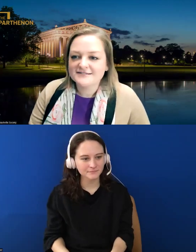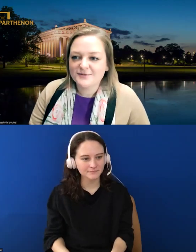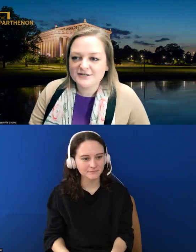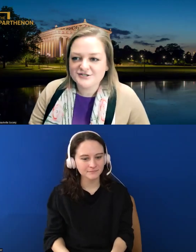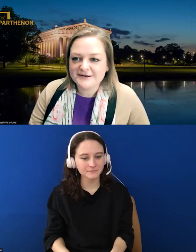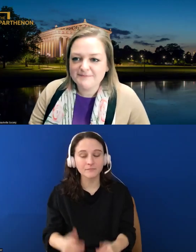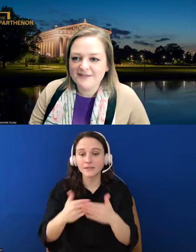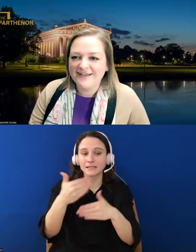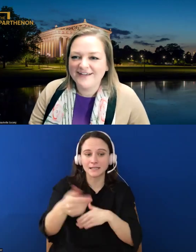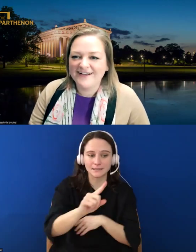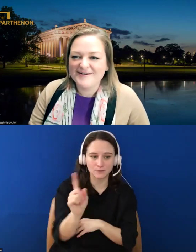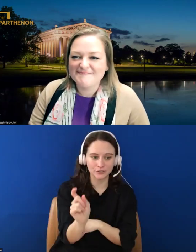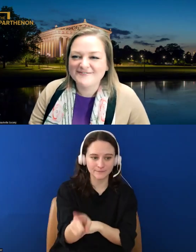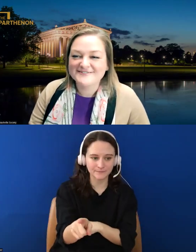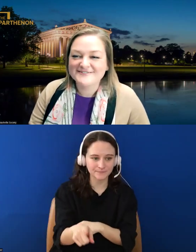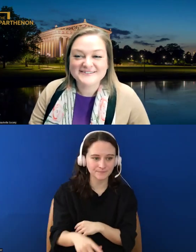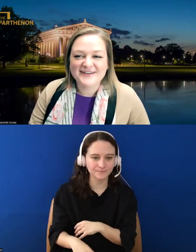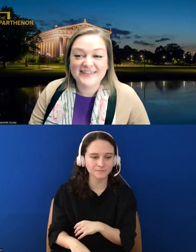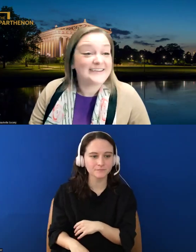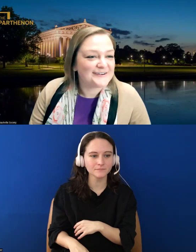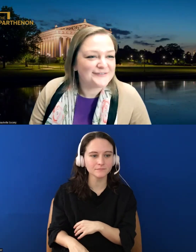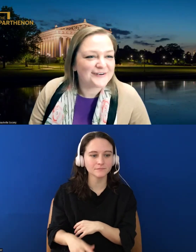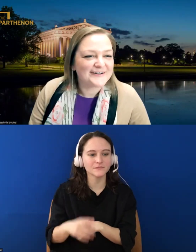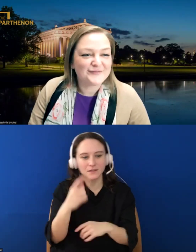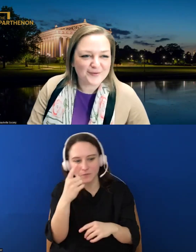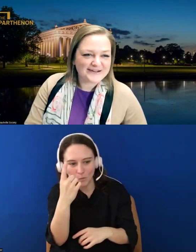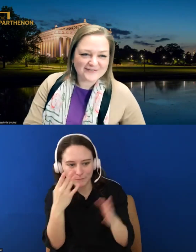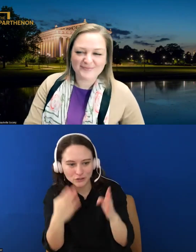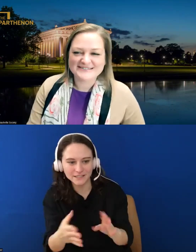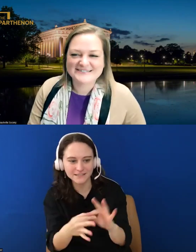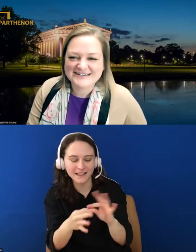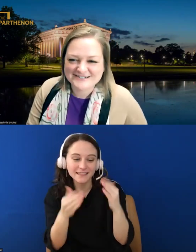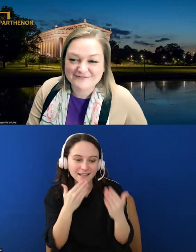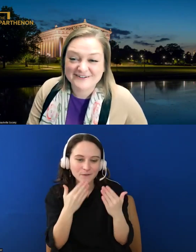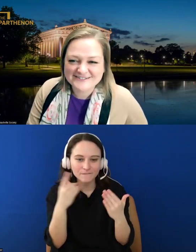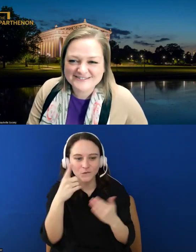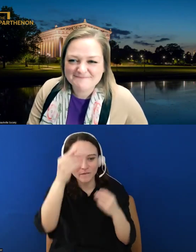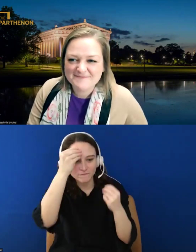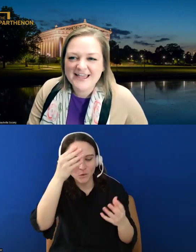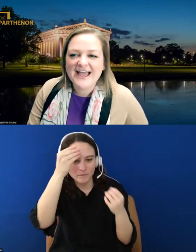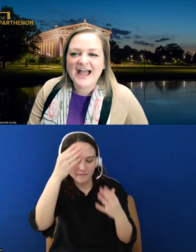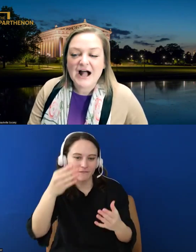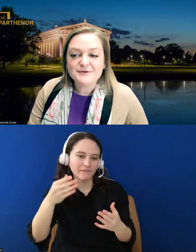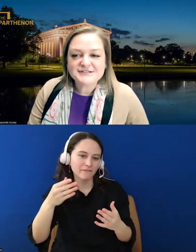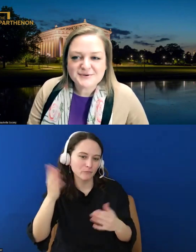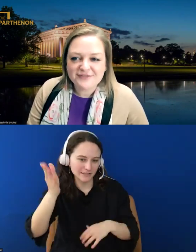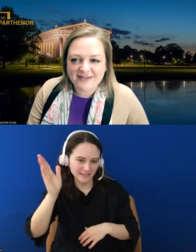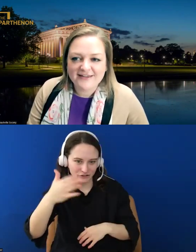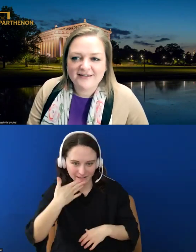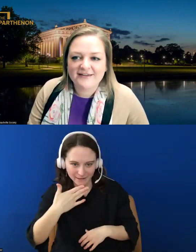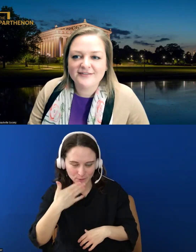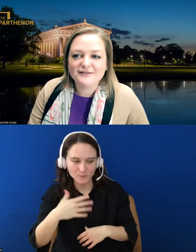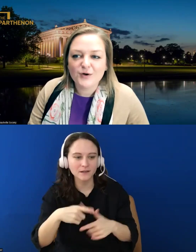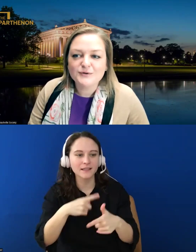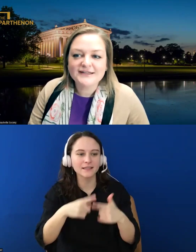Our next question, there's also a thank you for an informative presentation first. How do you